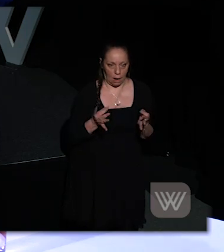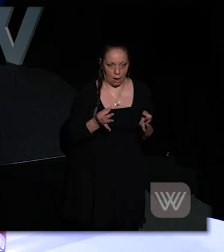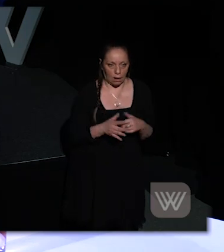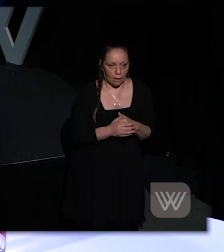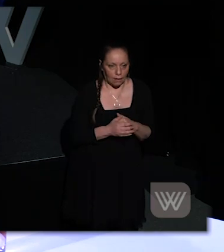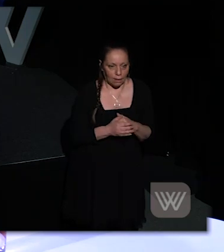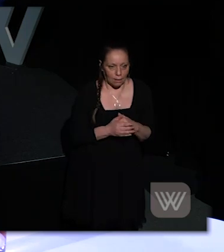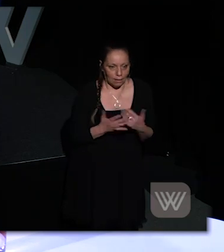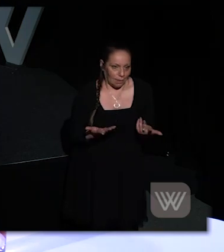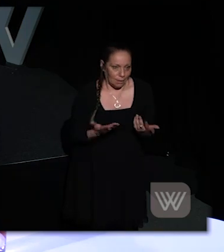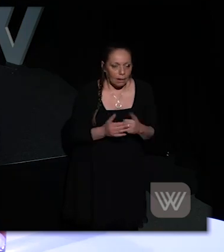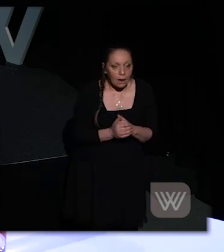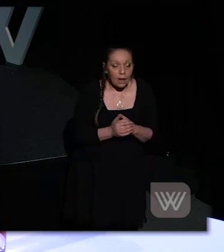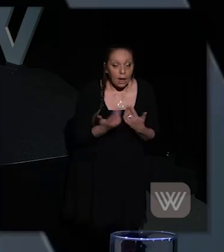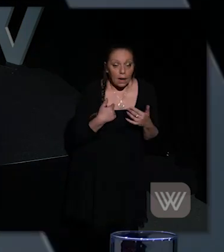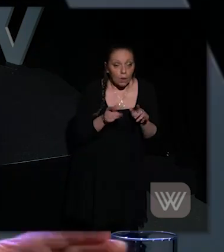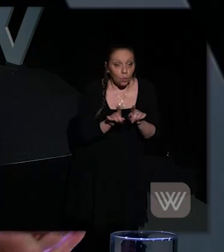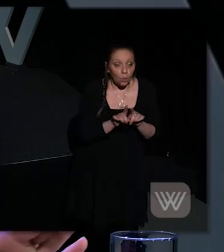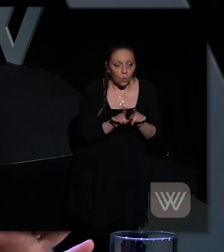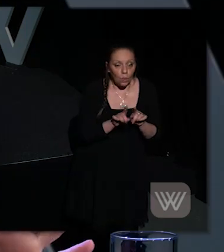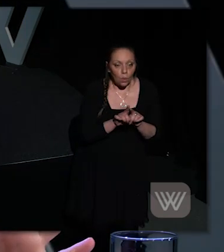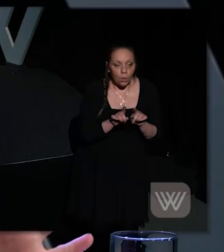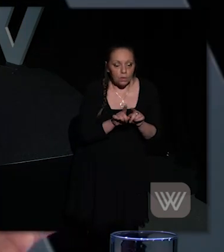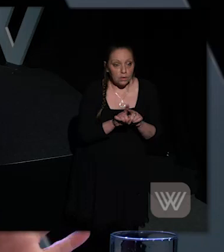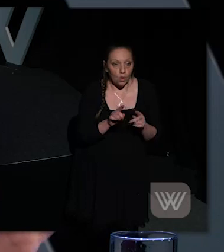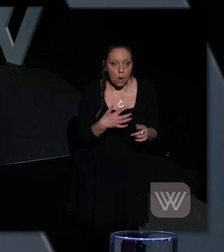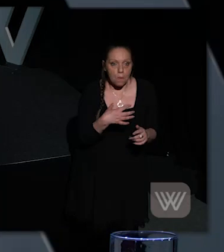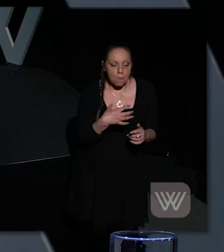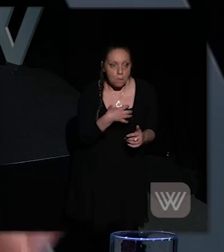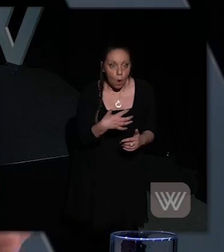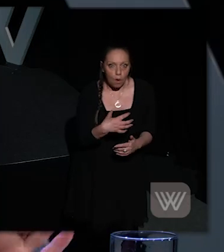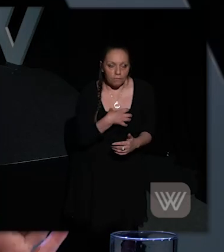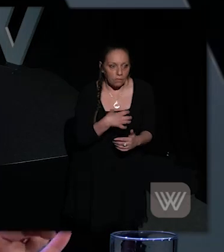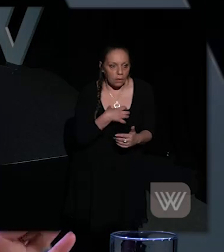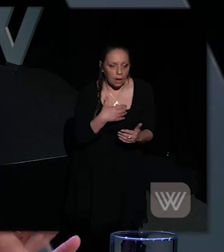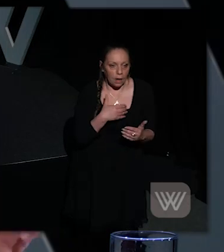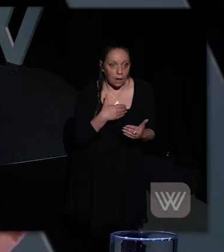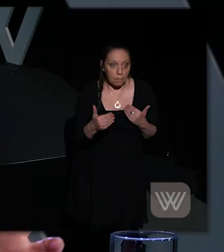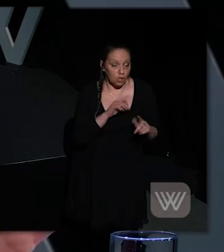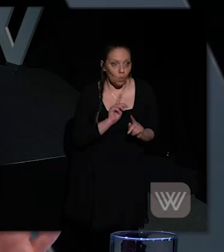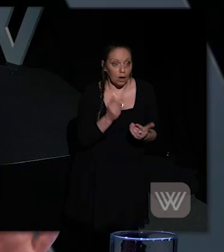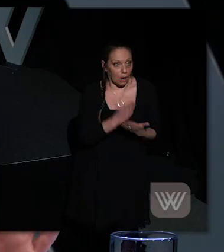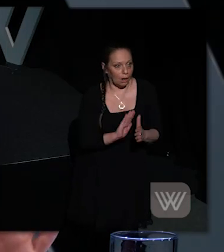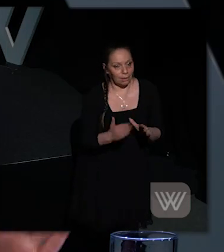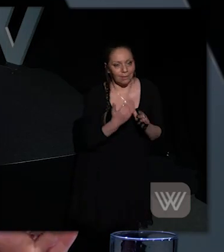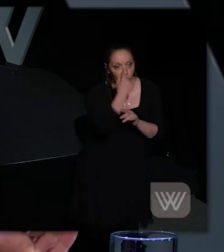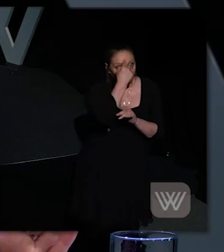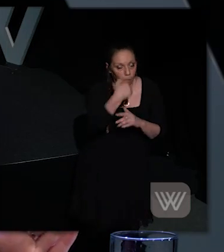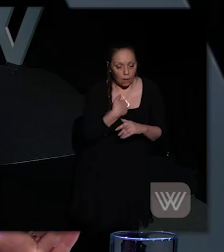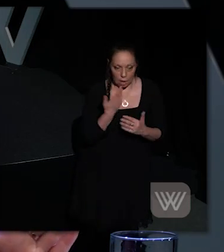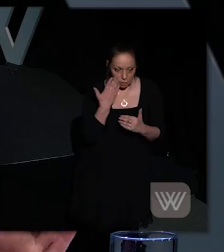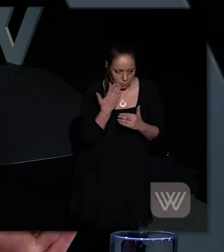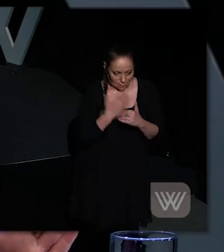of none of the above. And also just far more terrifying that I dreamed of. Like, I did not